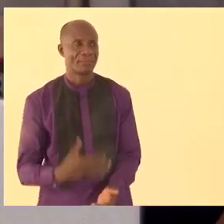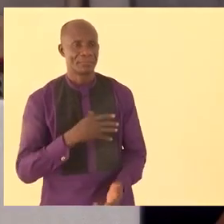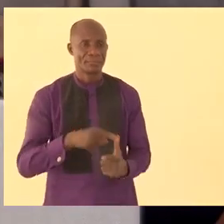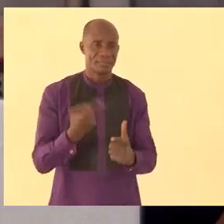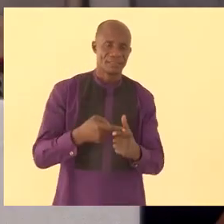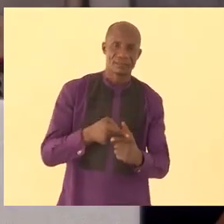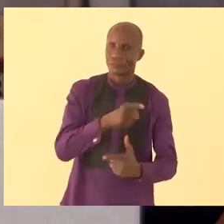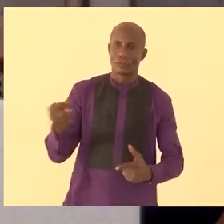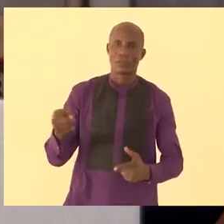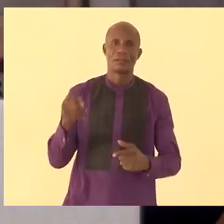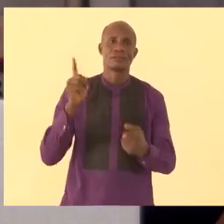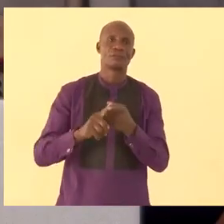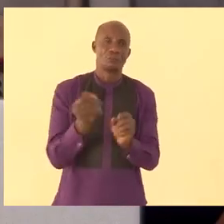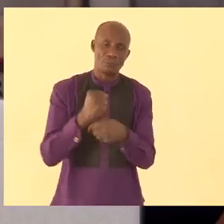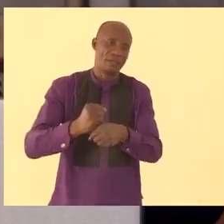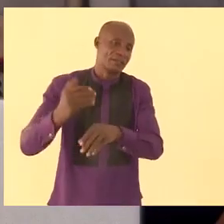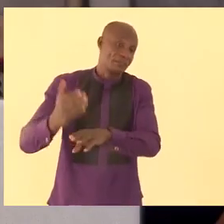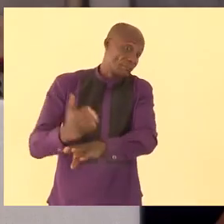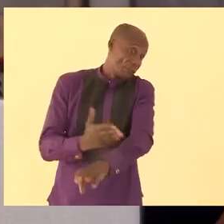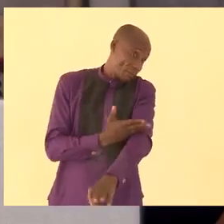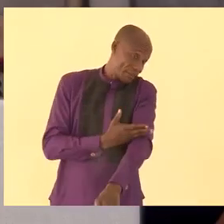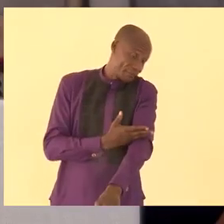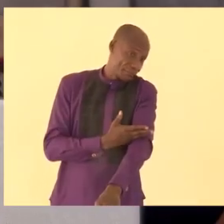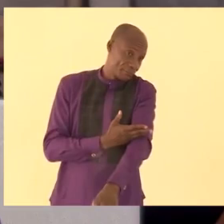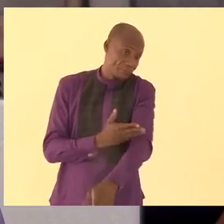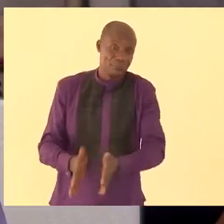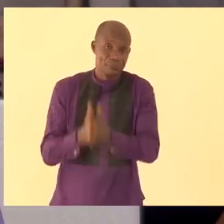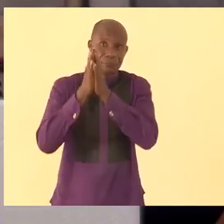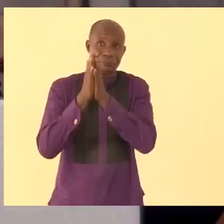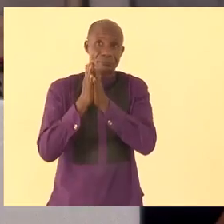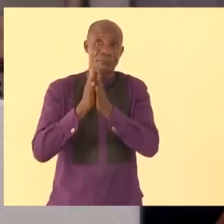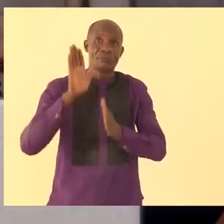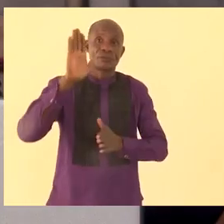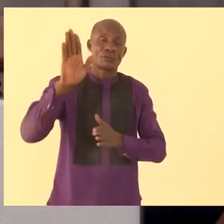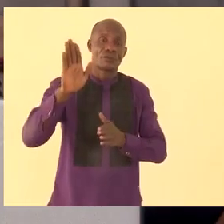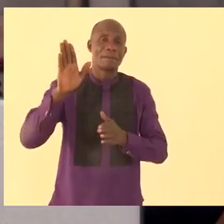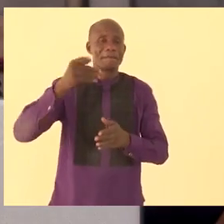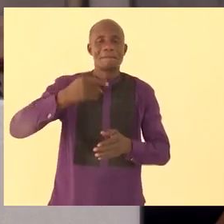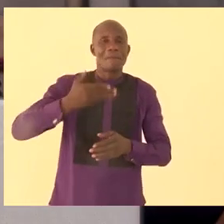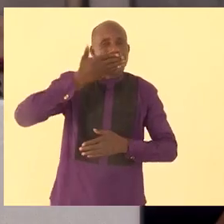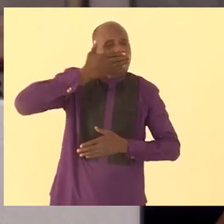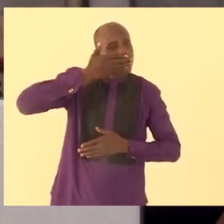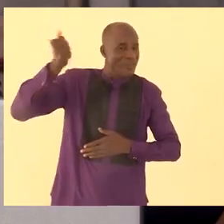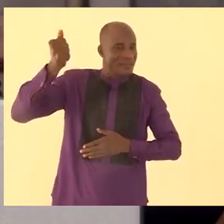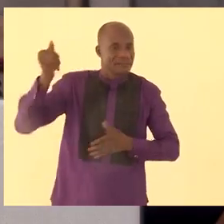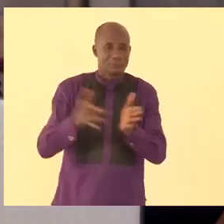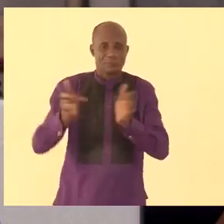And then if you are to even make some more progress, ask your best Christian friend.